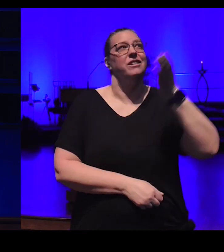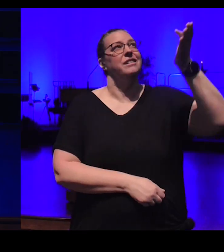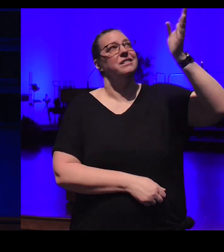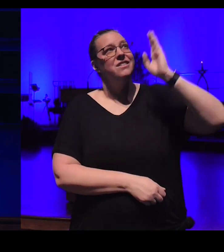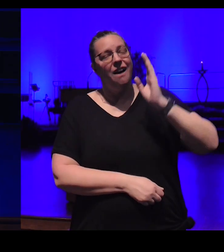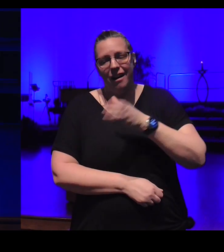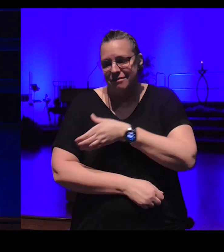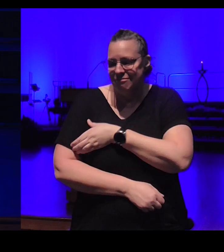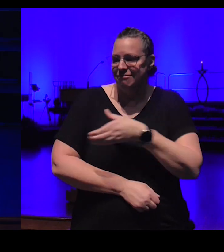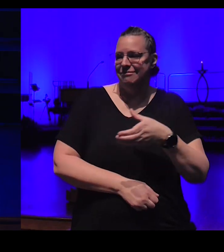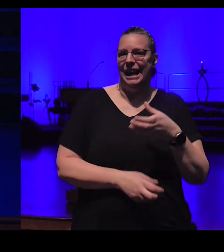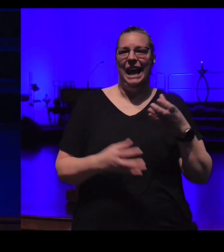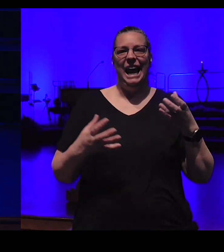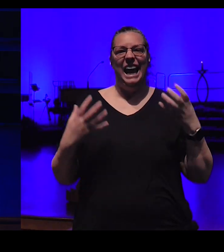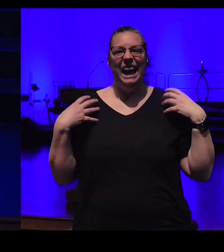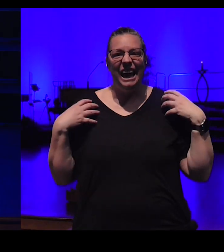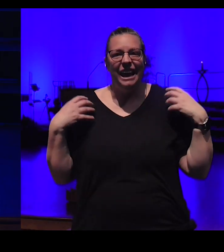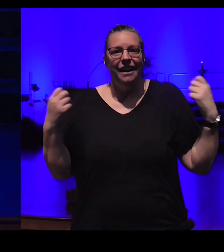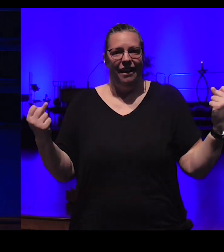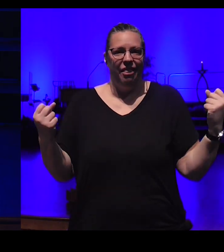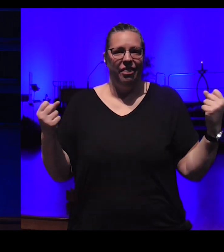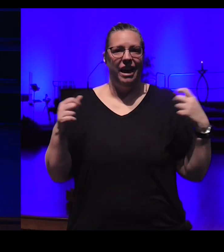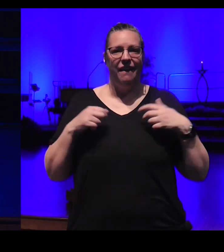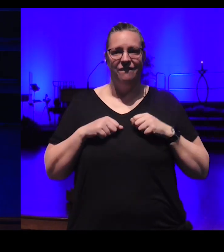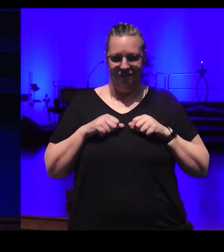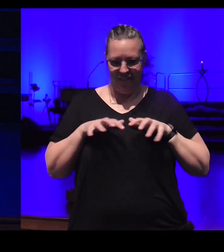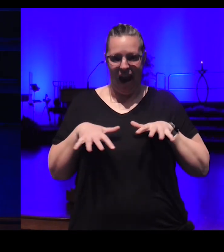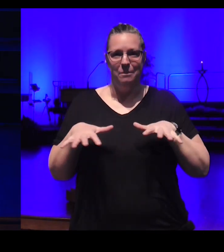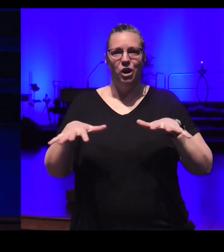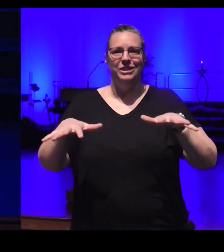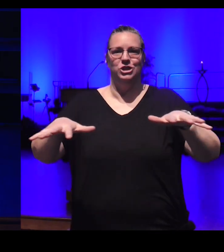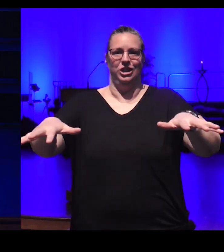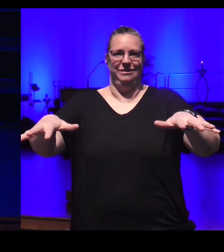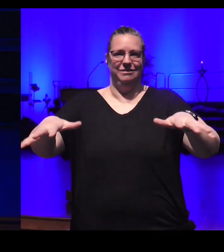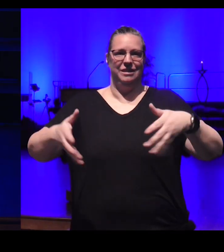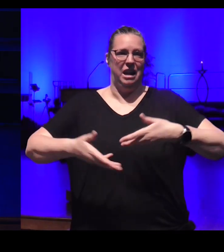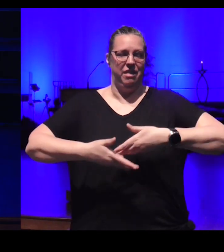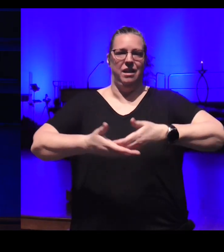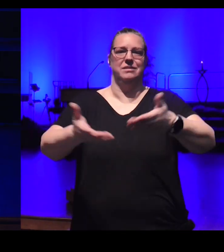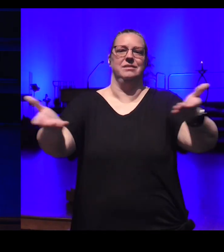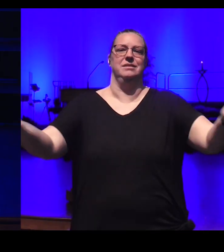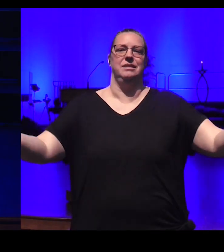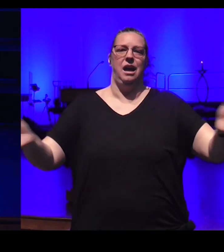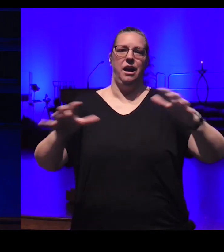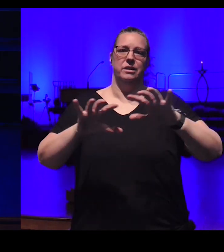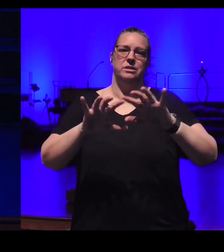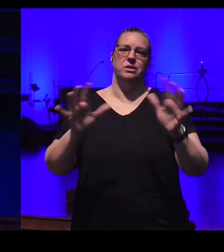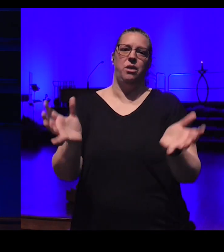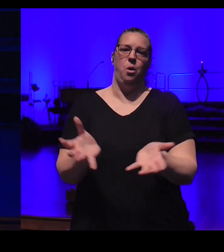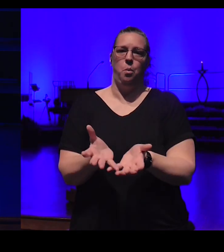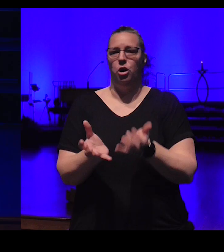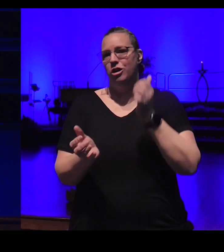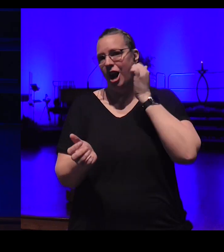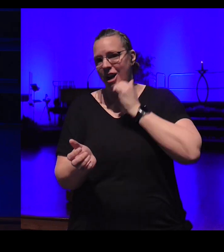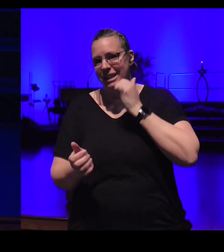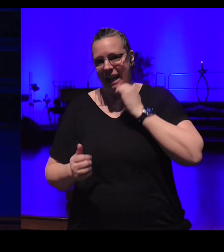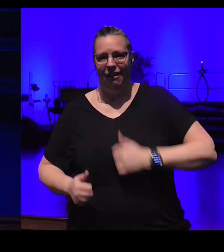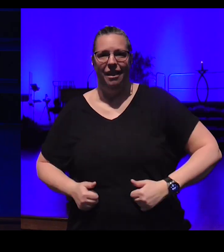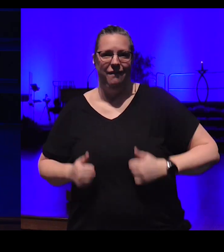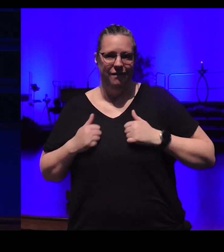the healing vibration that we carry with us into our own daily